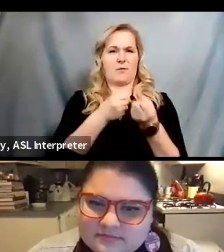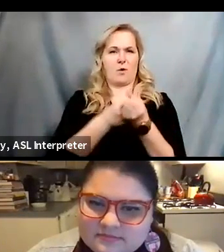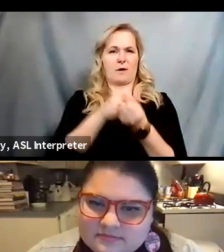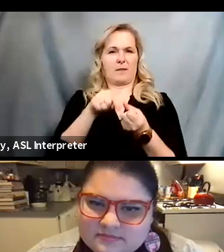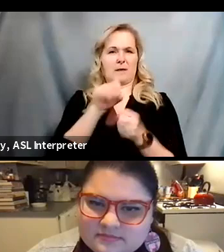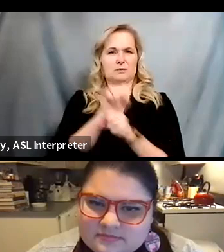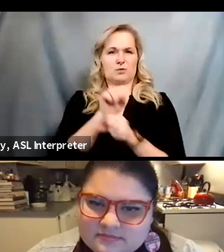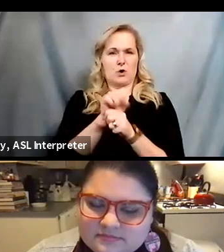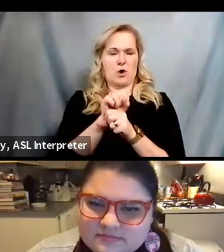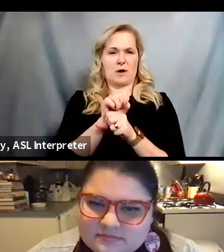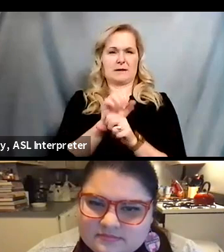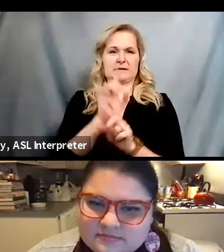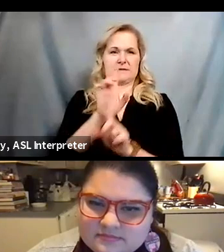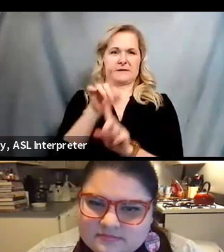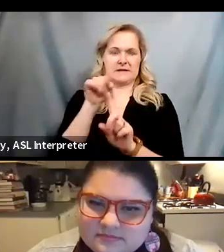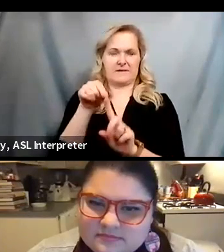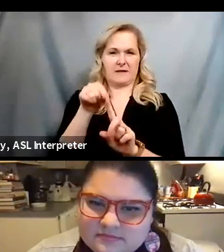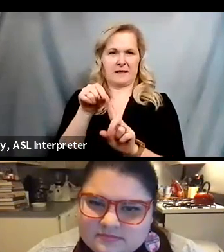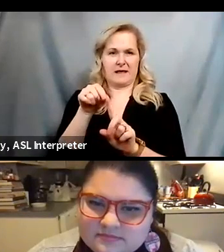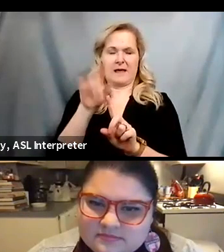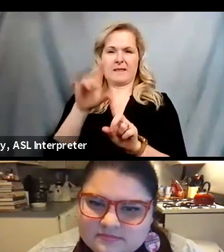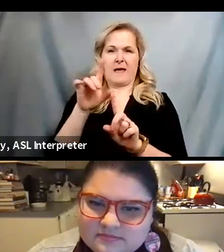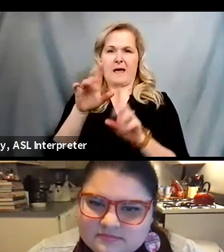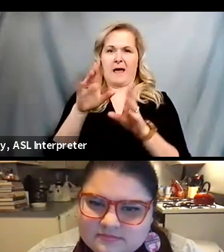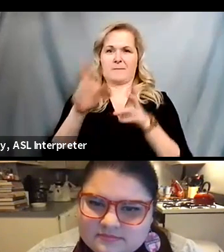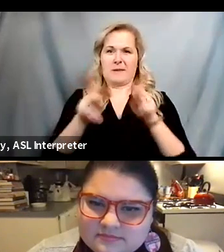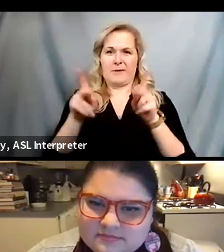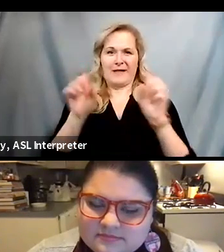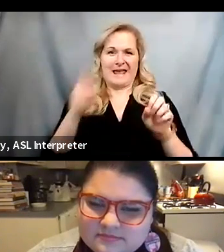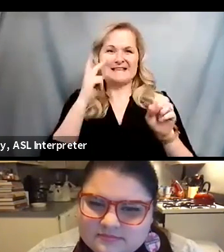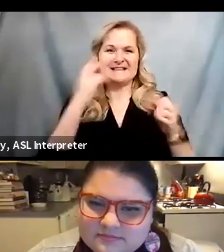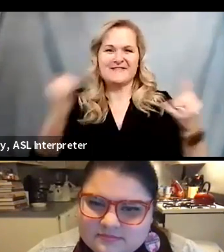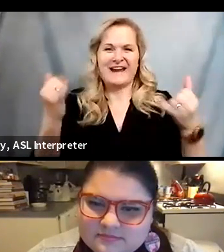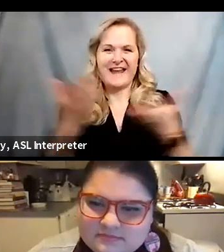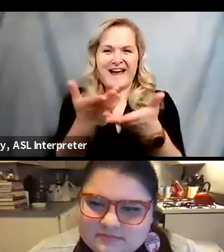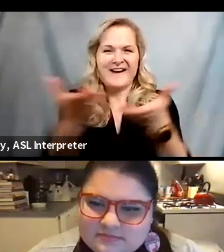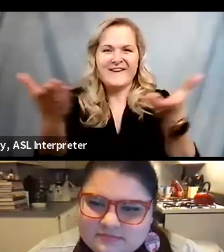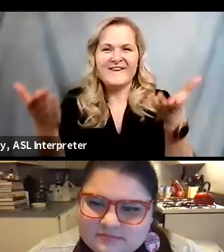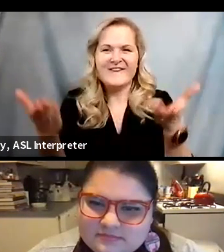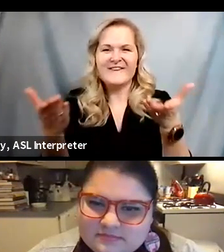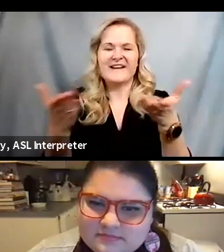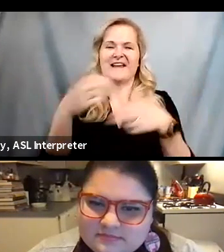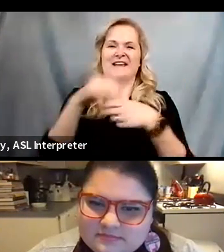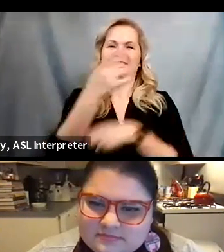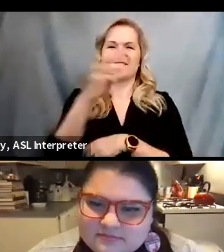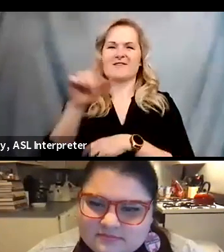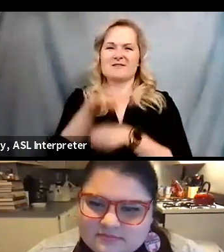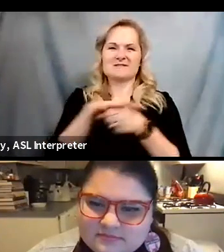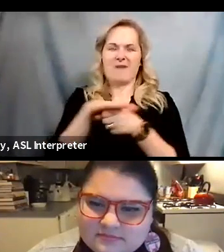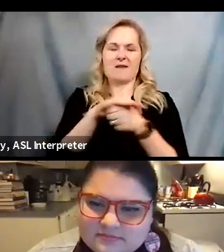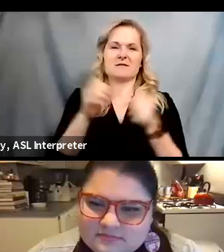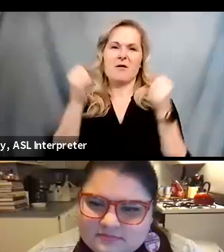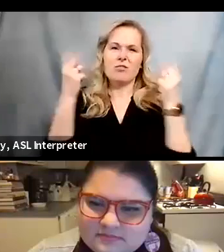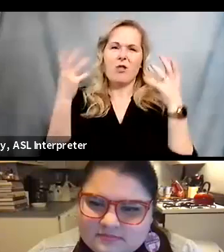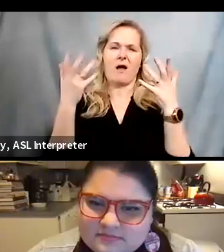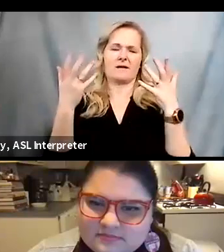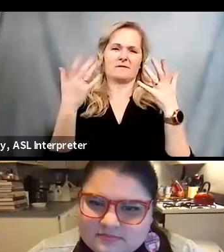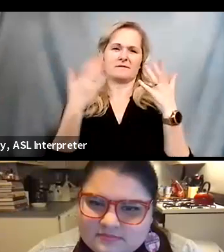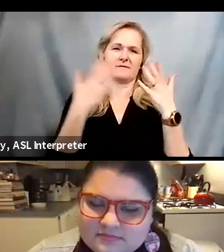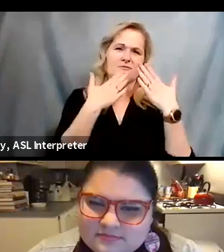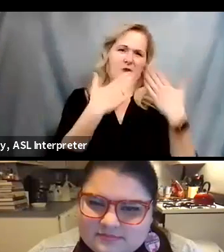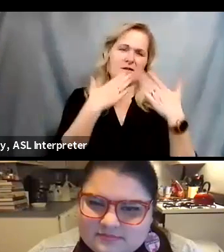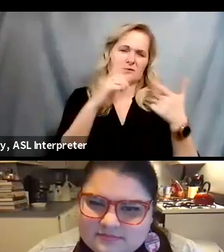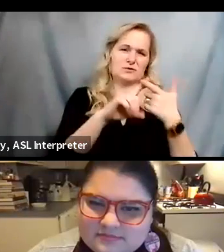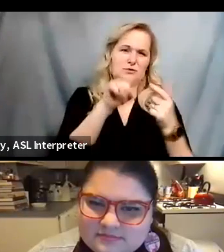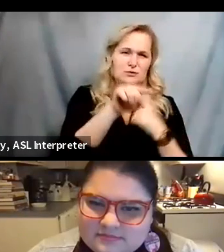the bodies in digital space that I can see right now. A lot of big gratitude to you, Tara and Claudia